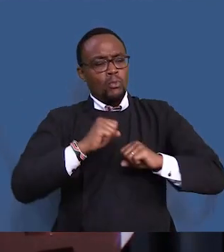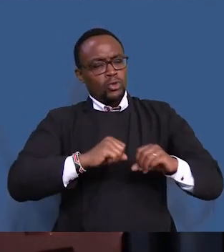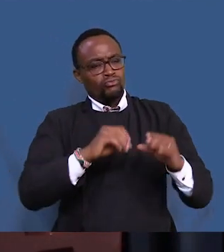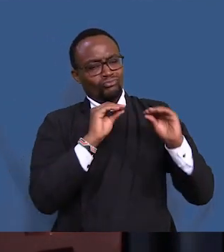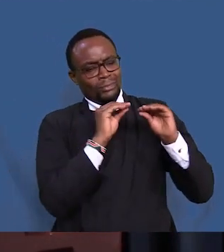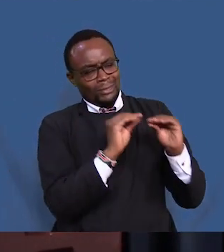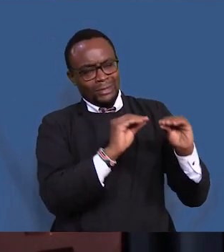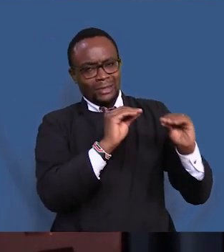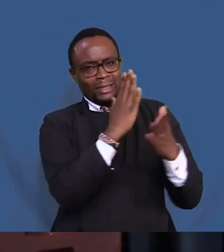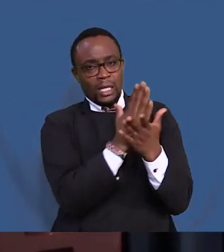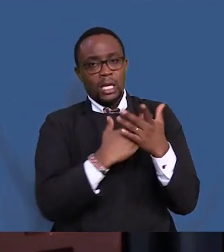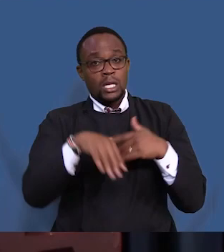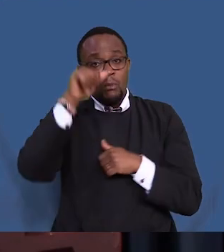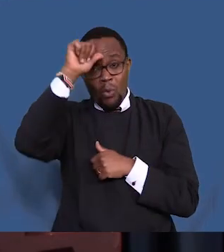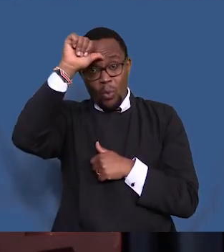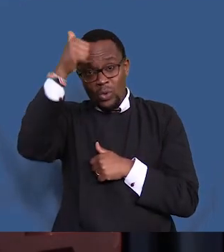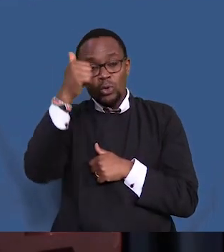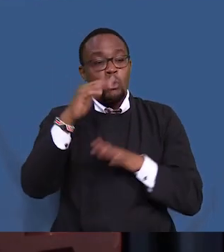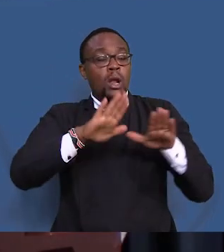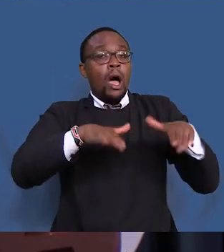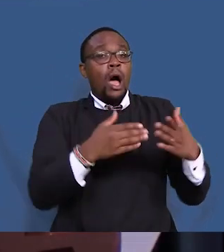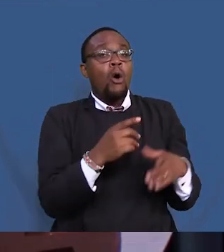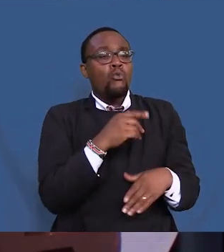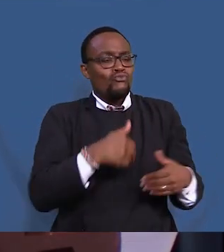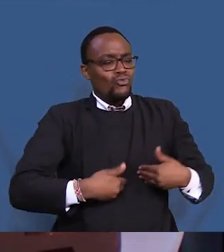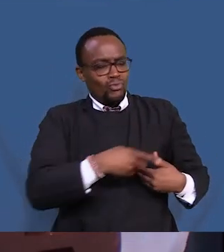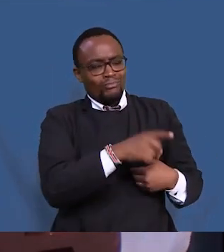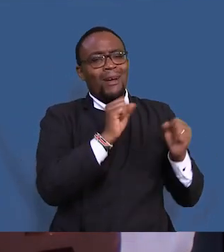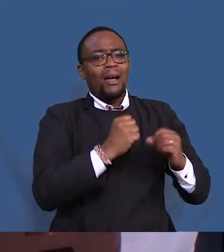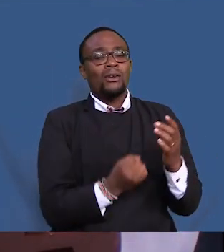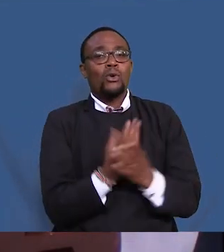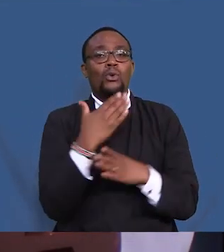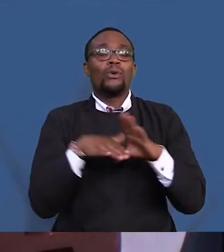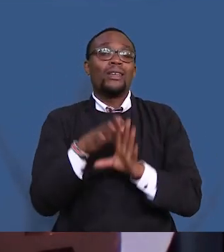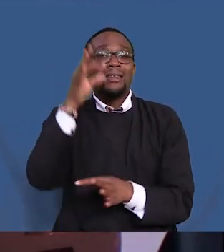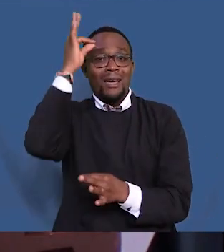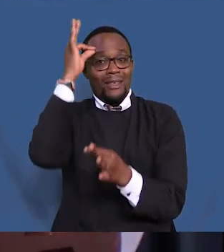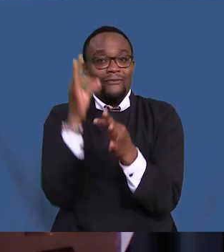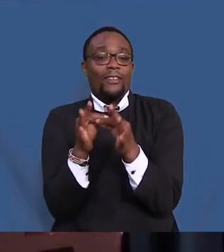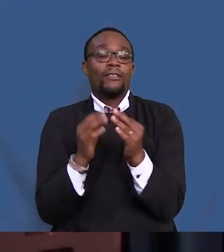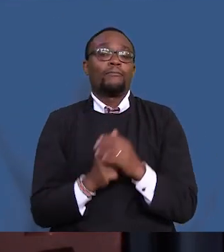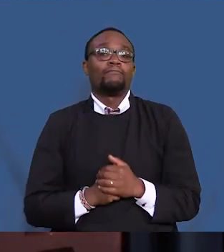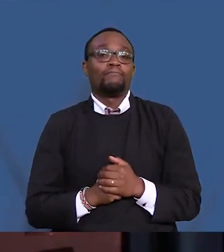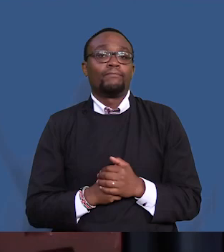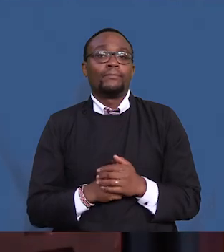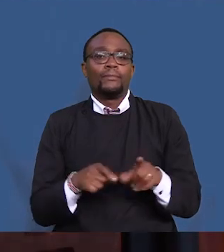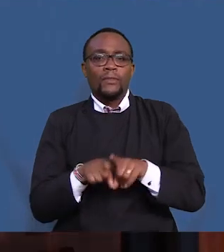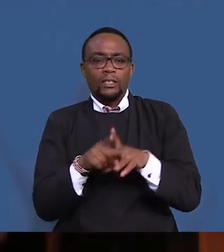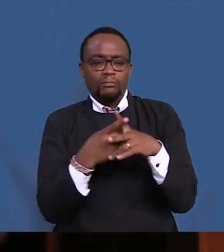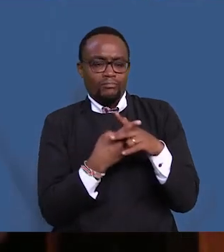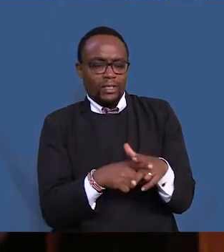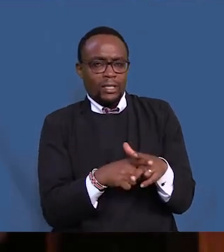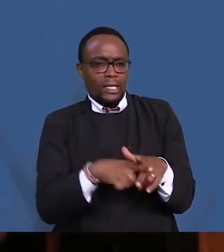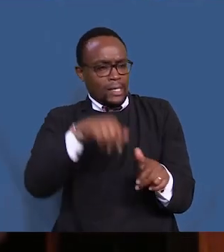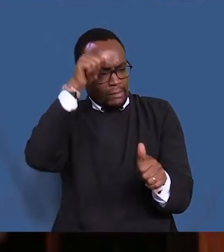to impart some wisdom on how Timothy can grow in faith. And he begins